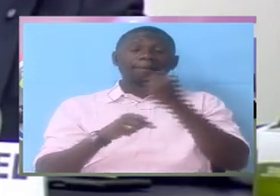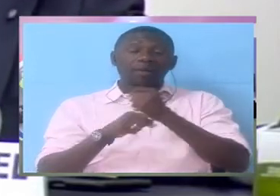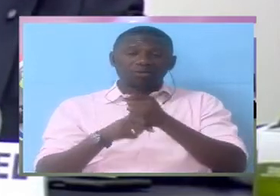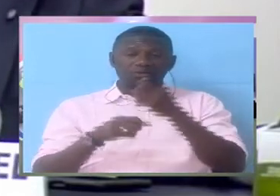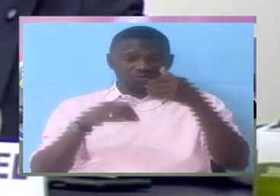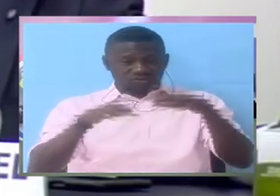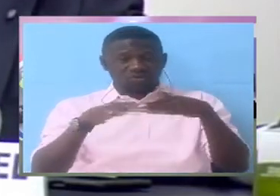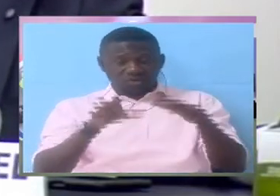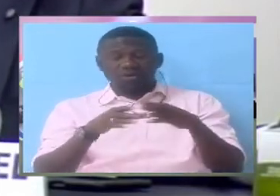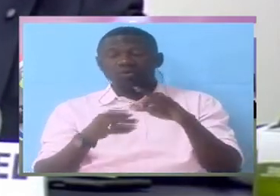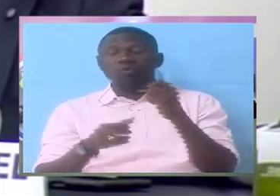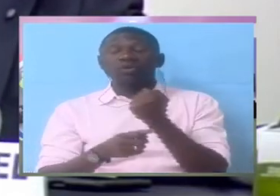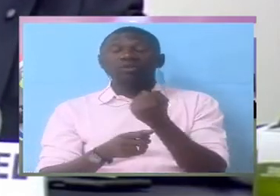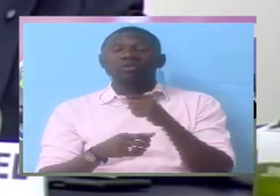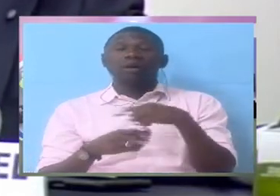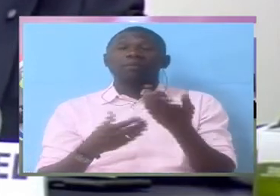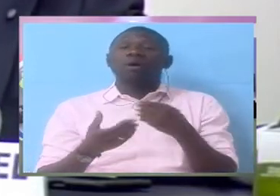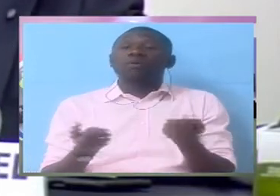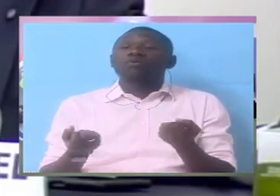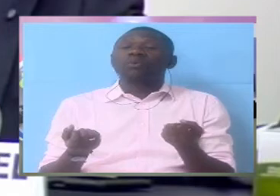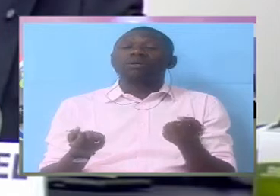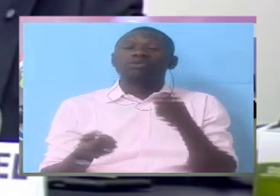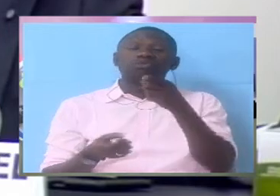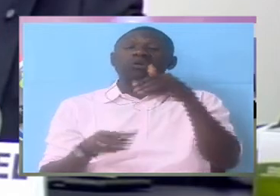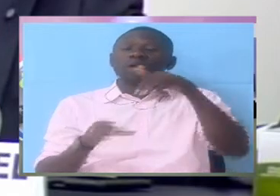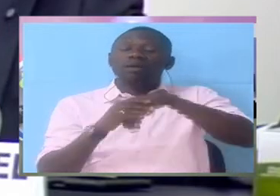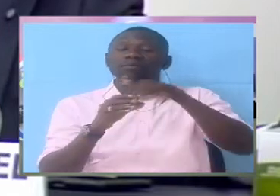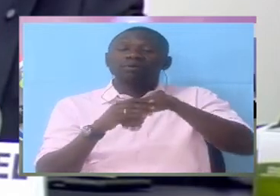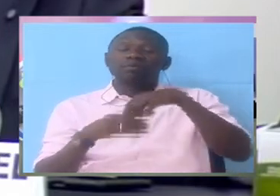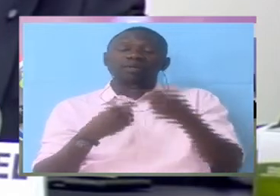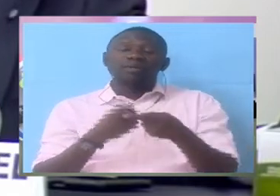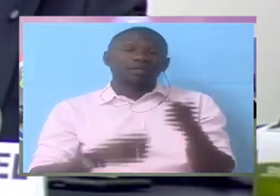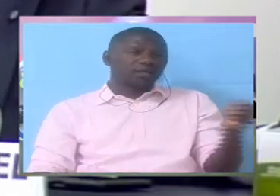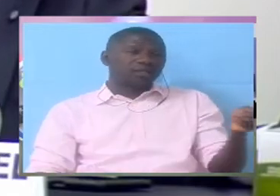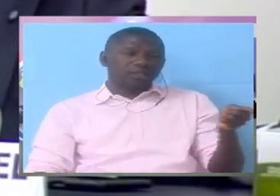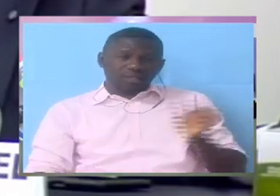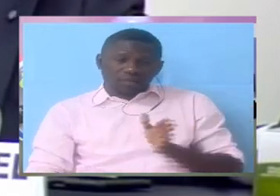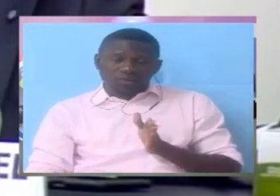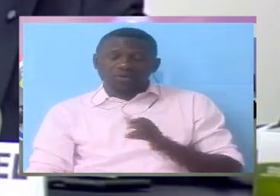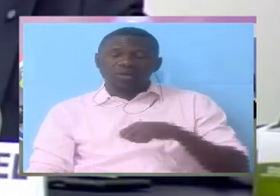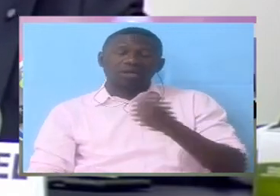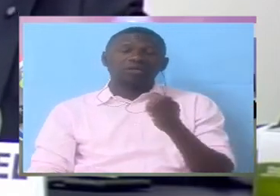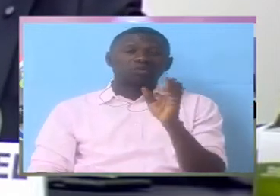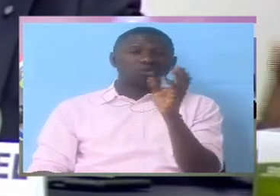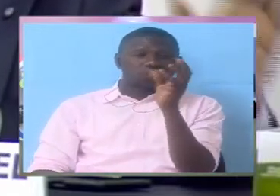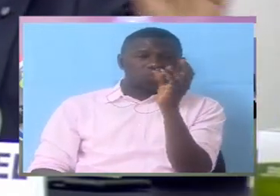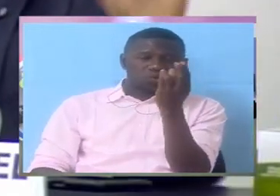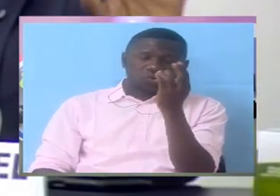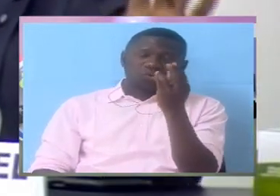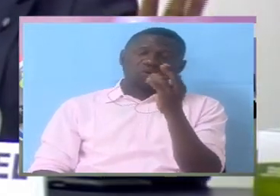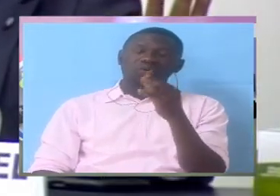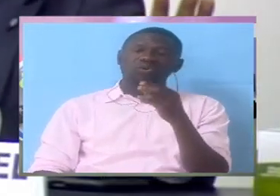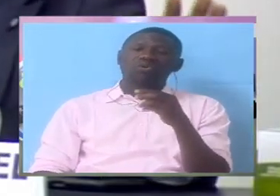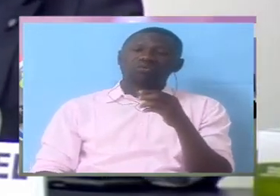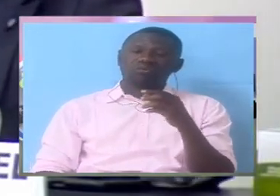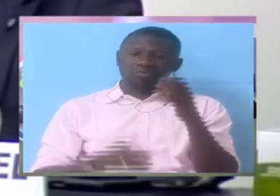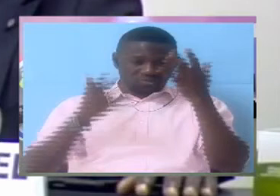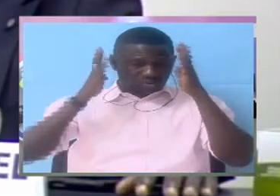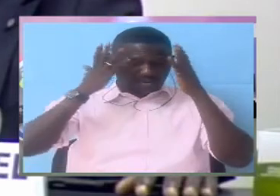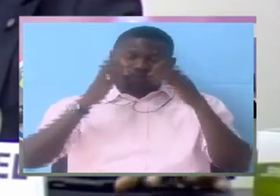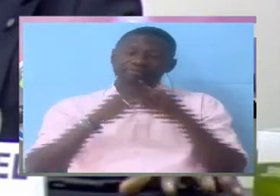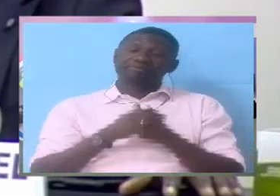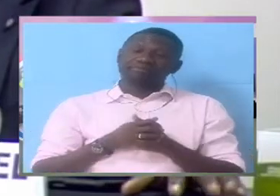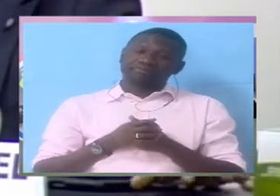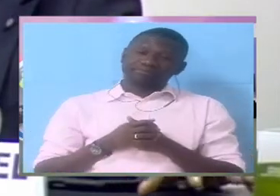your involvement in and diamond and Goldust case. Dari